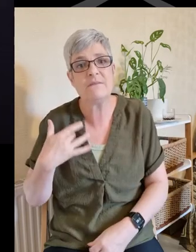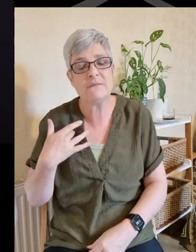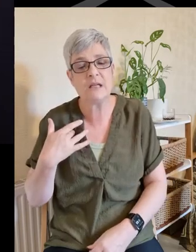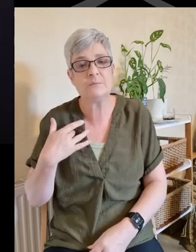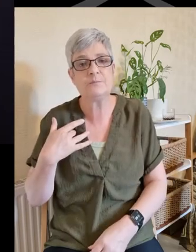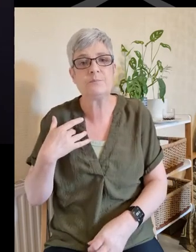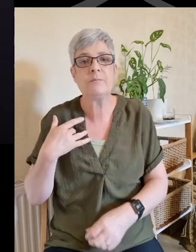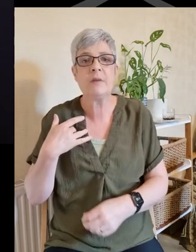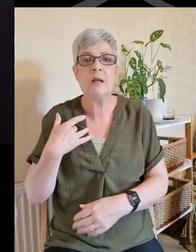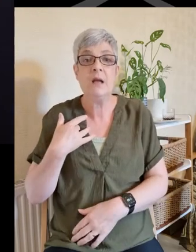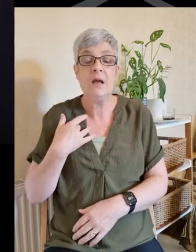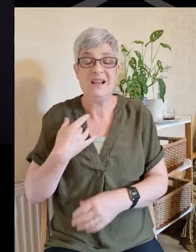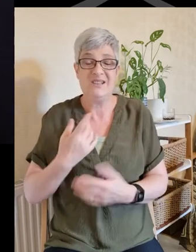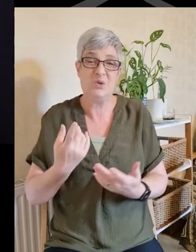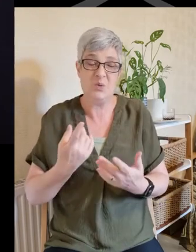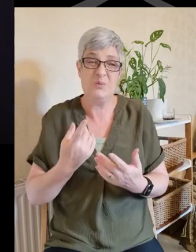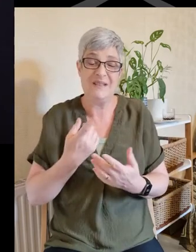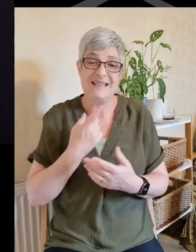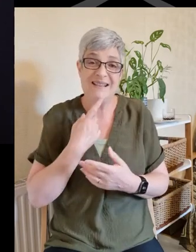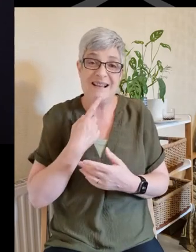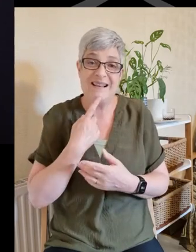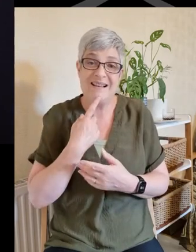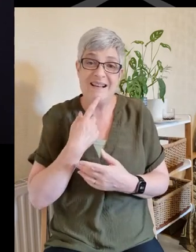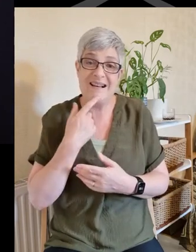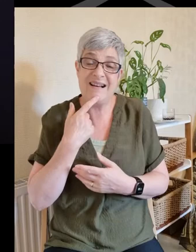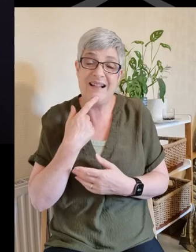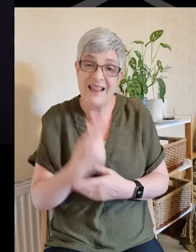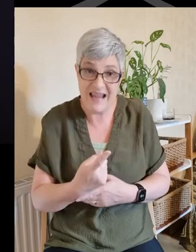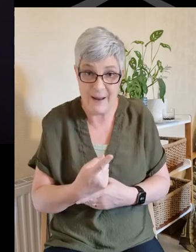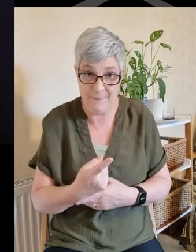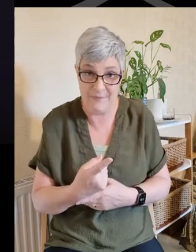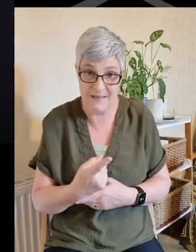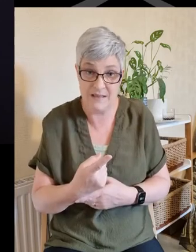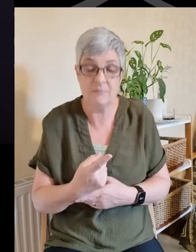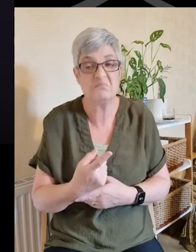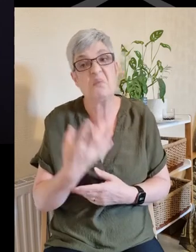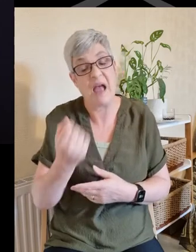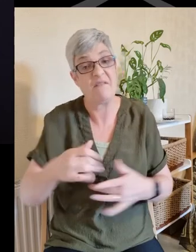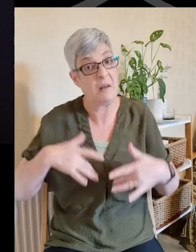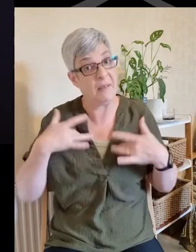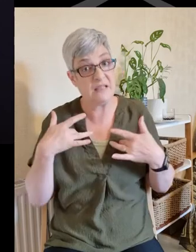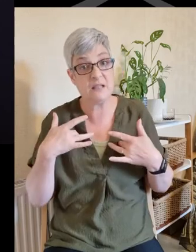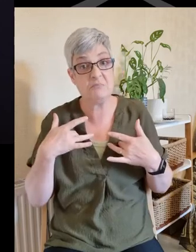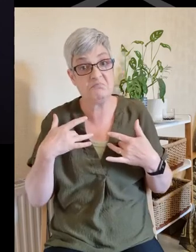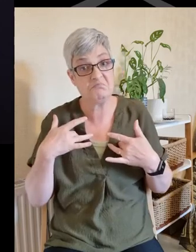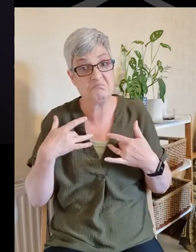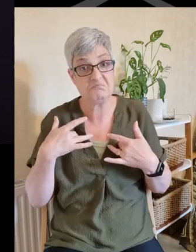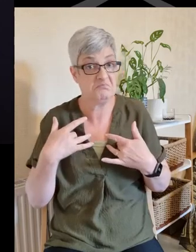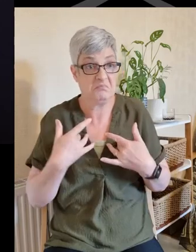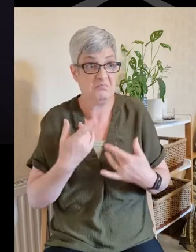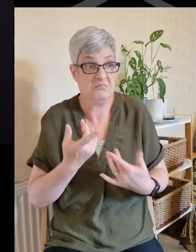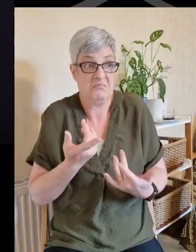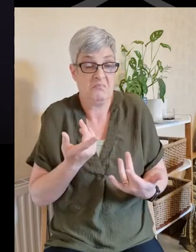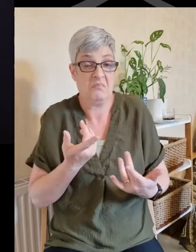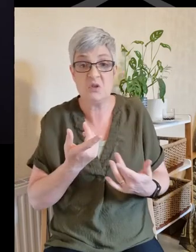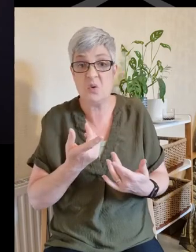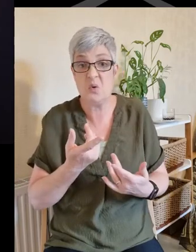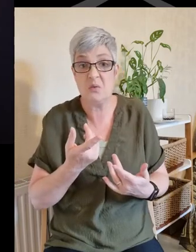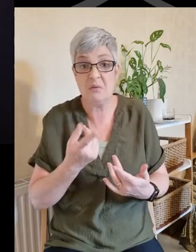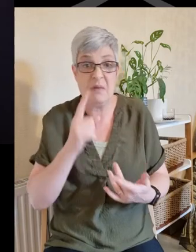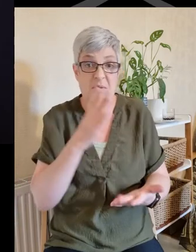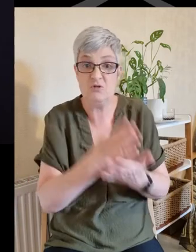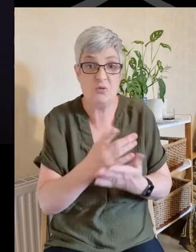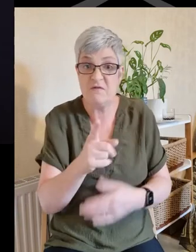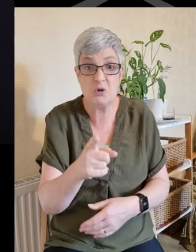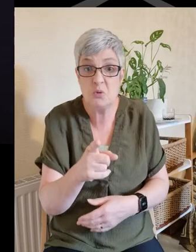where at least it's claimed, if not lived out, that, well, we all can have an opinion, and what you think is true might be true for you, but